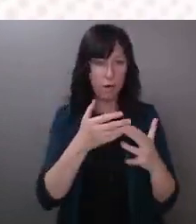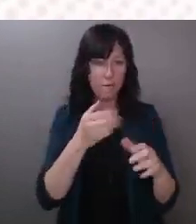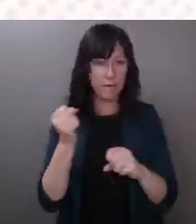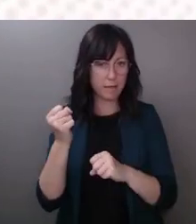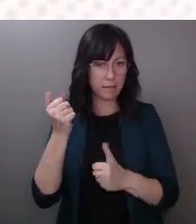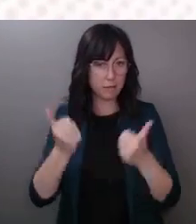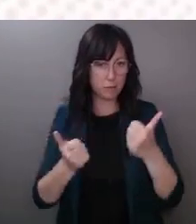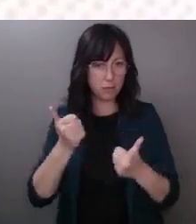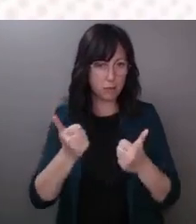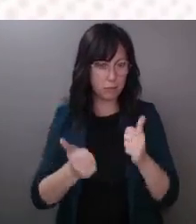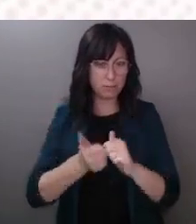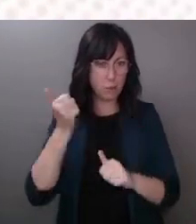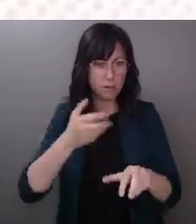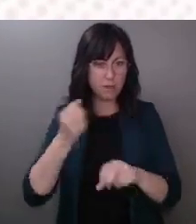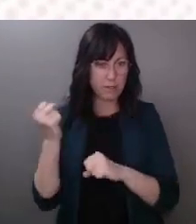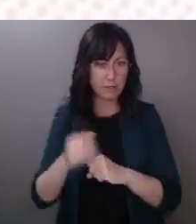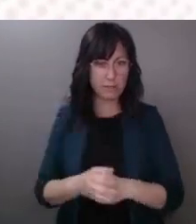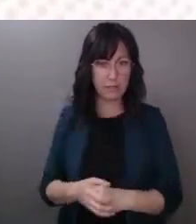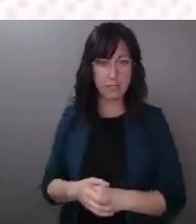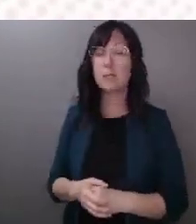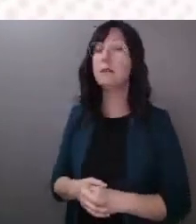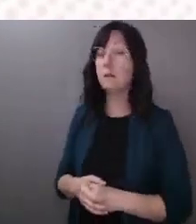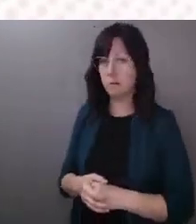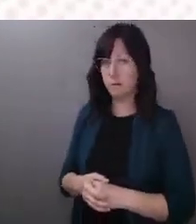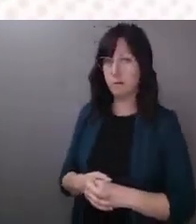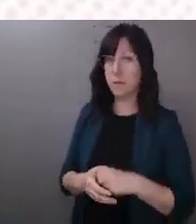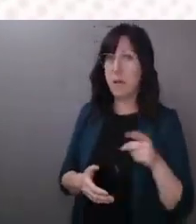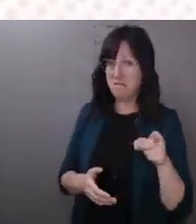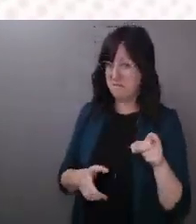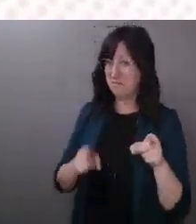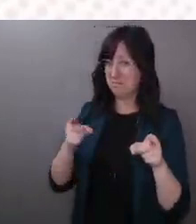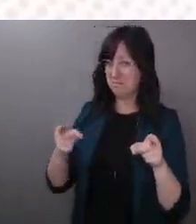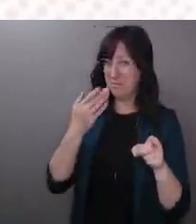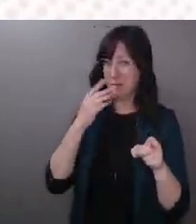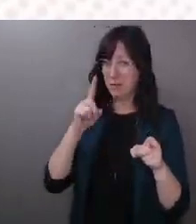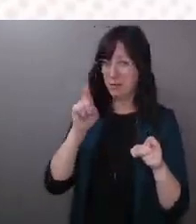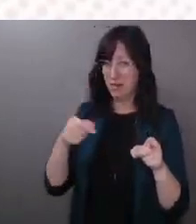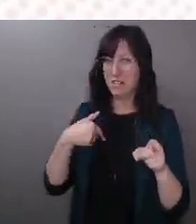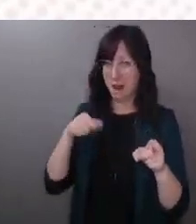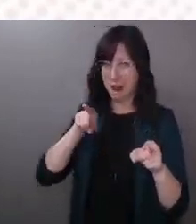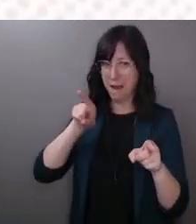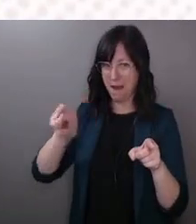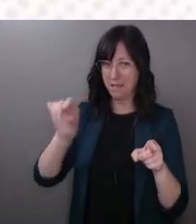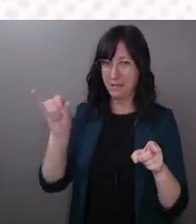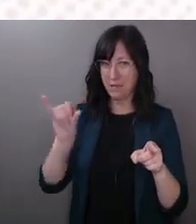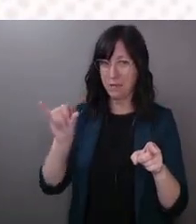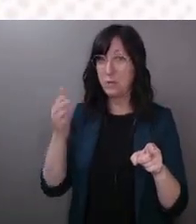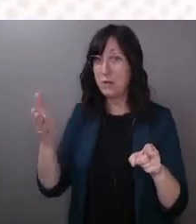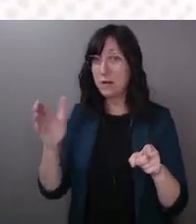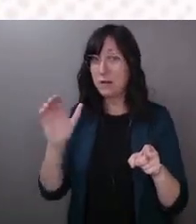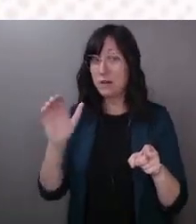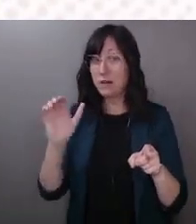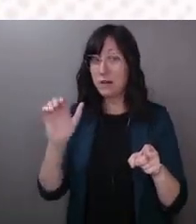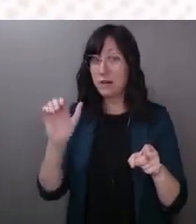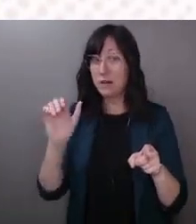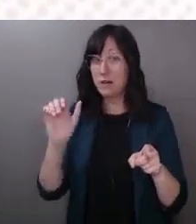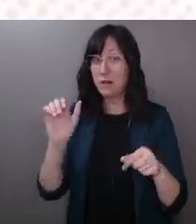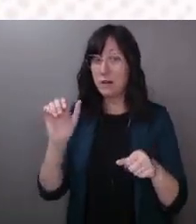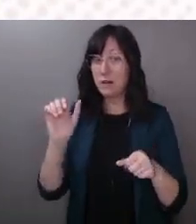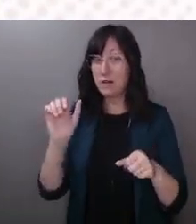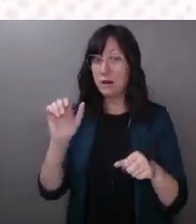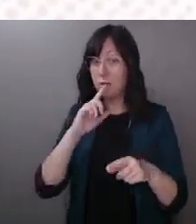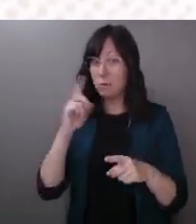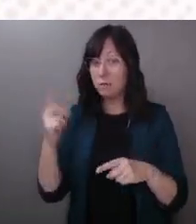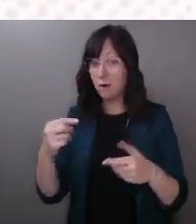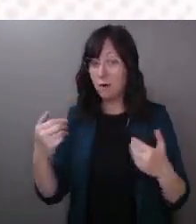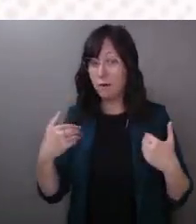downtown? Thank you for the question. I asked exactly the same thing. Sorry, do you have it on your end? Because I forgot a little bit, but I